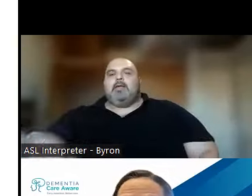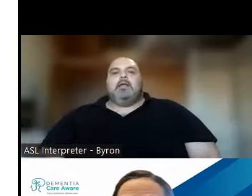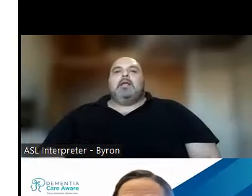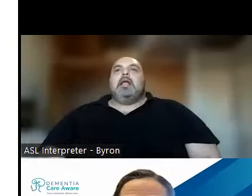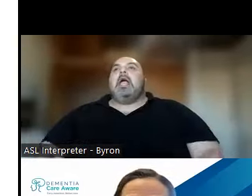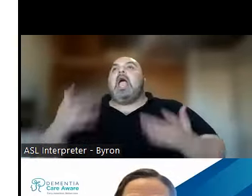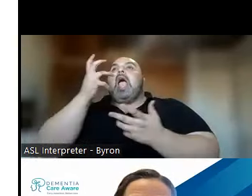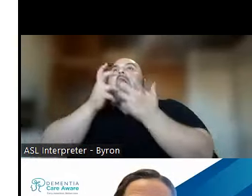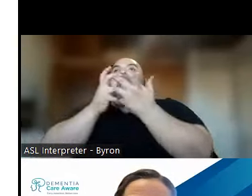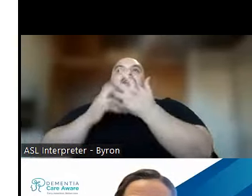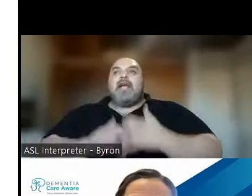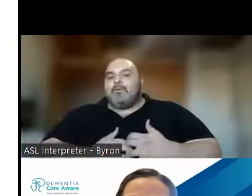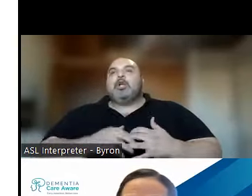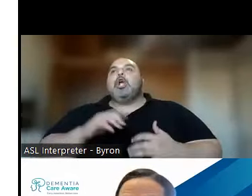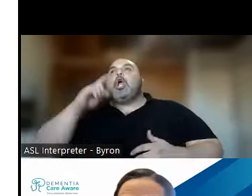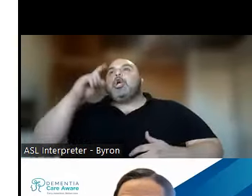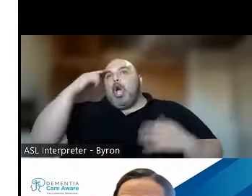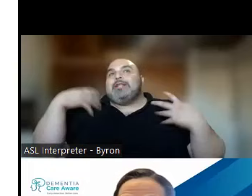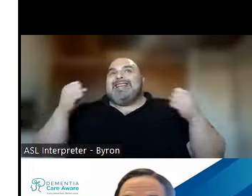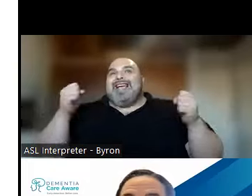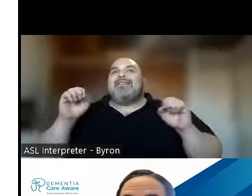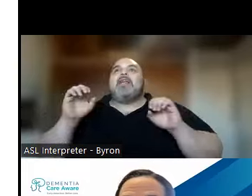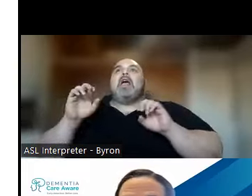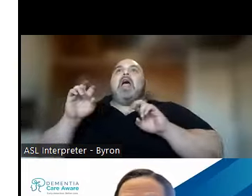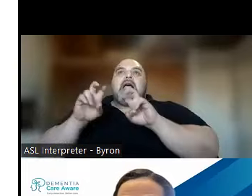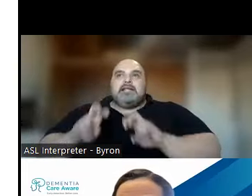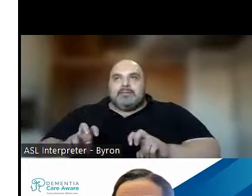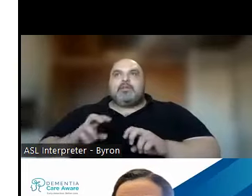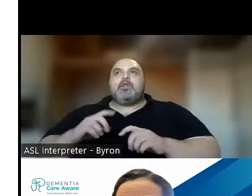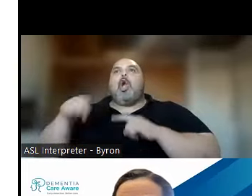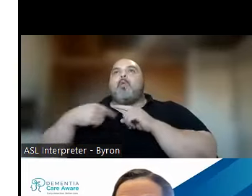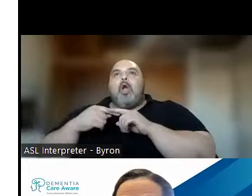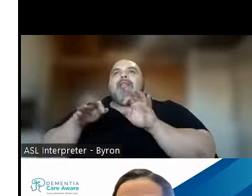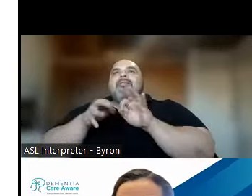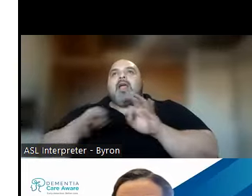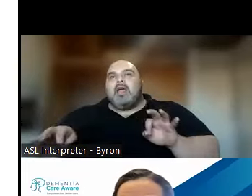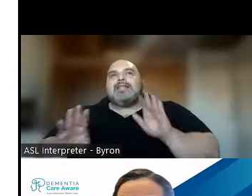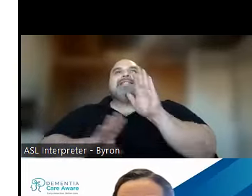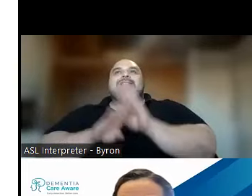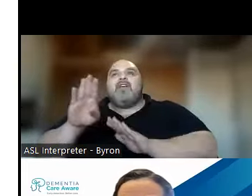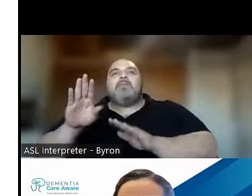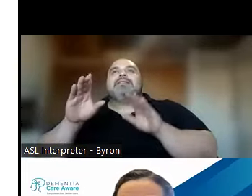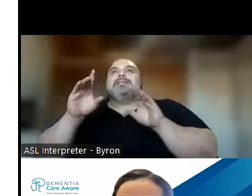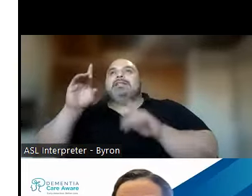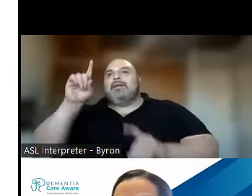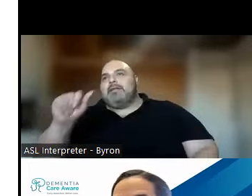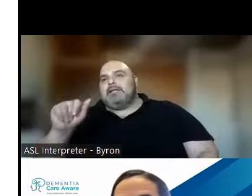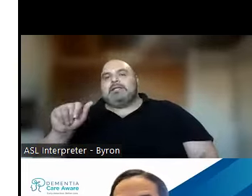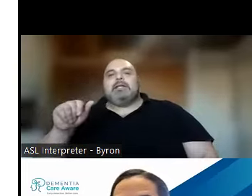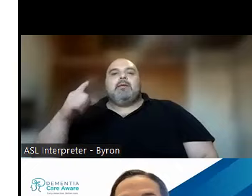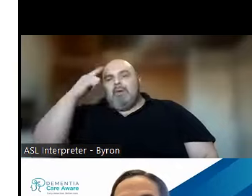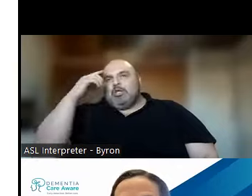Adapting the cognitive health assessment for people's needs around language, developmental disabilities, serious mental illness, and